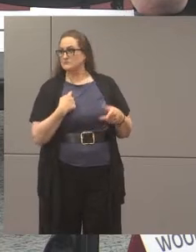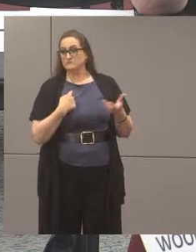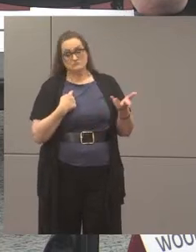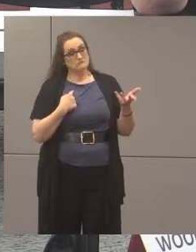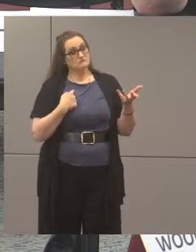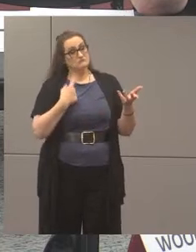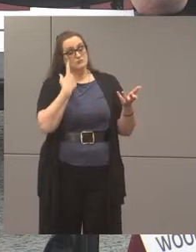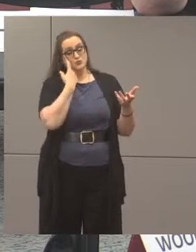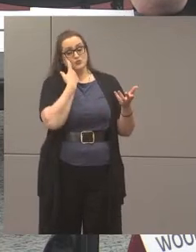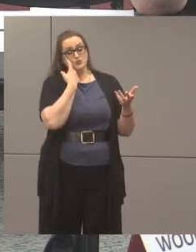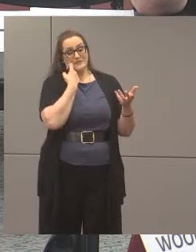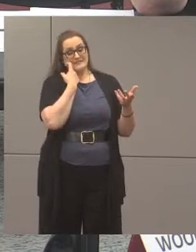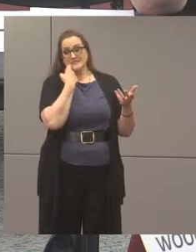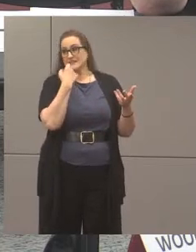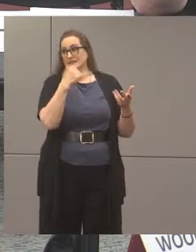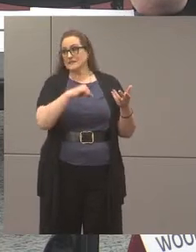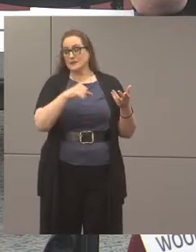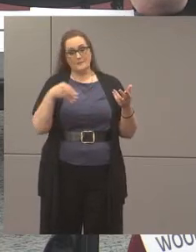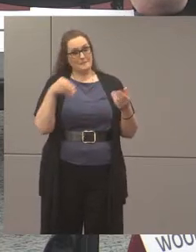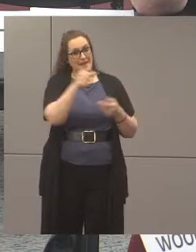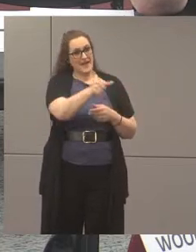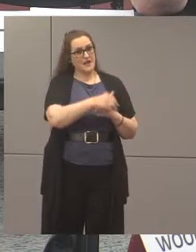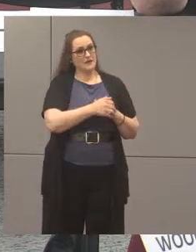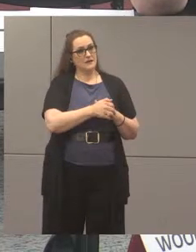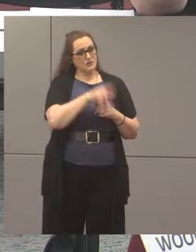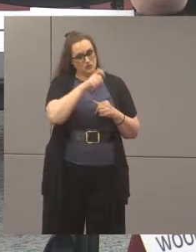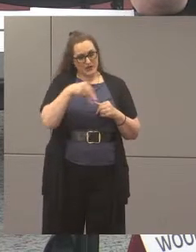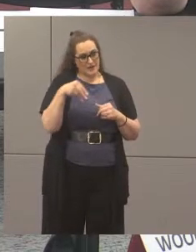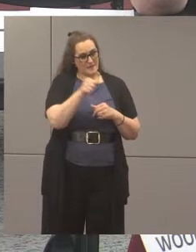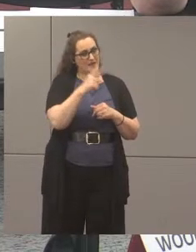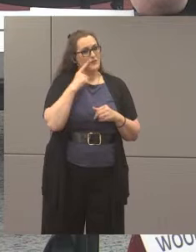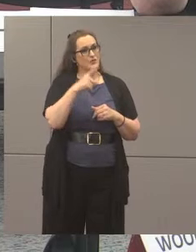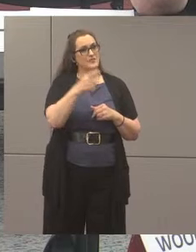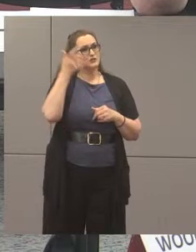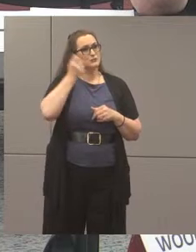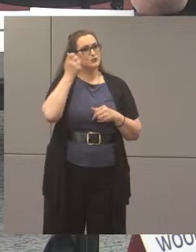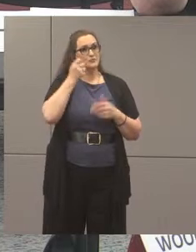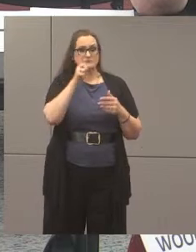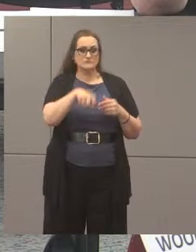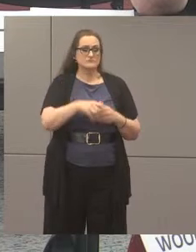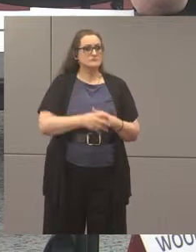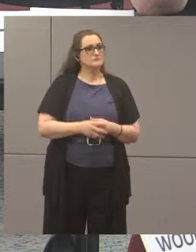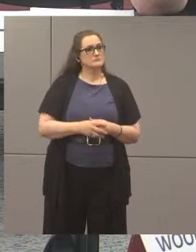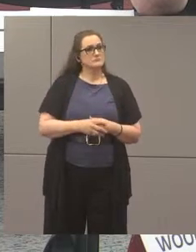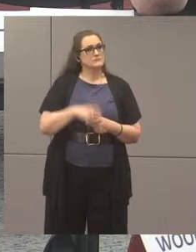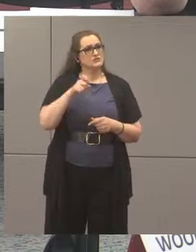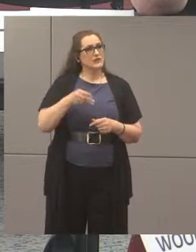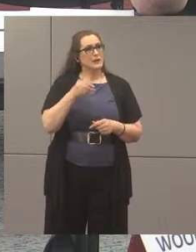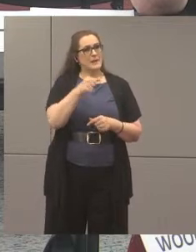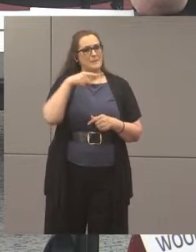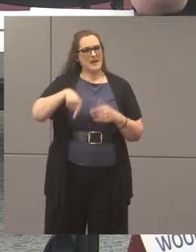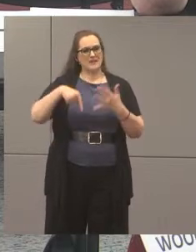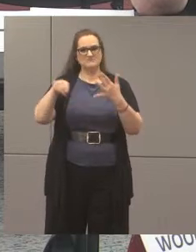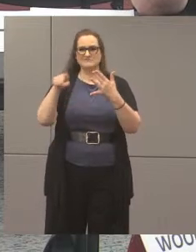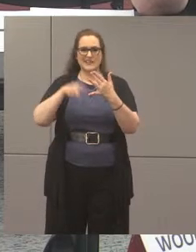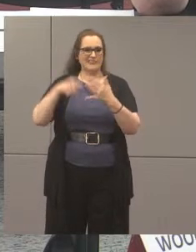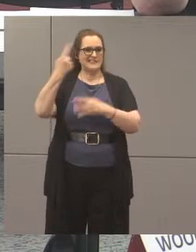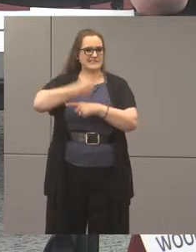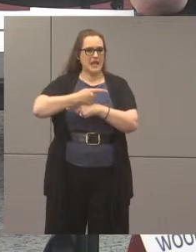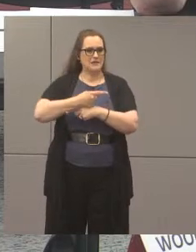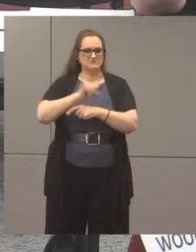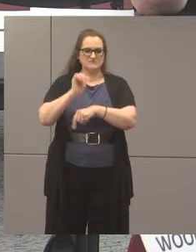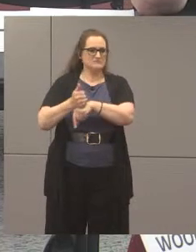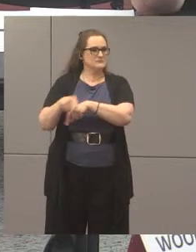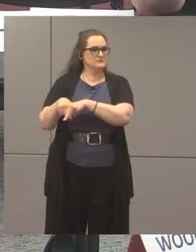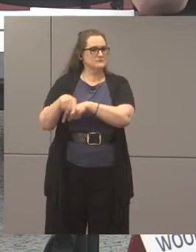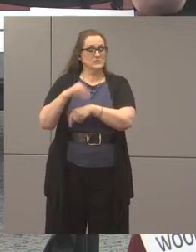just recently, pay up, you've got to pay for these subscriptions, and you got to pay it by this date. So we're not